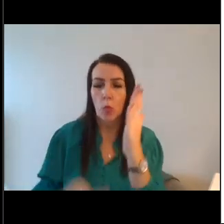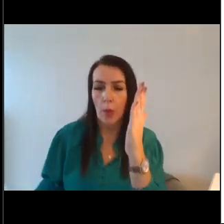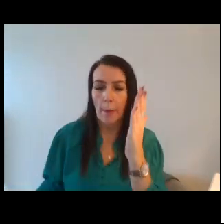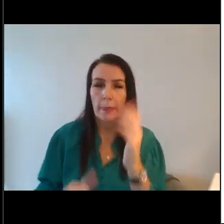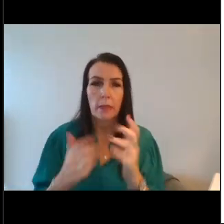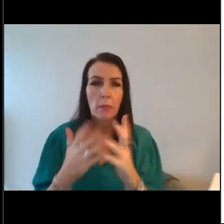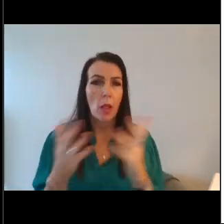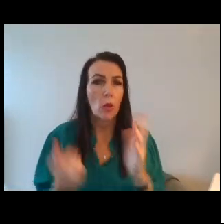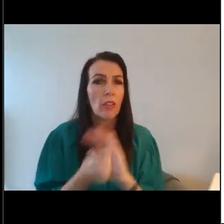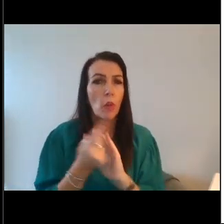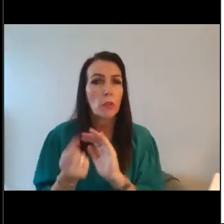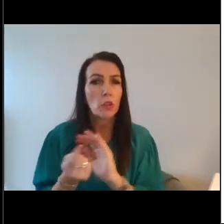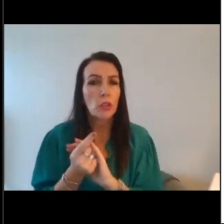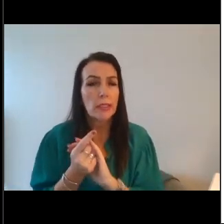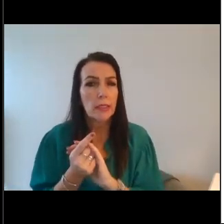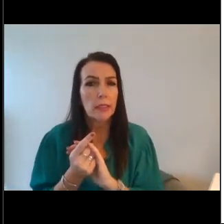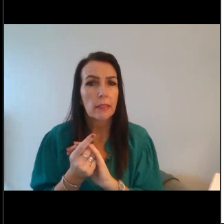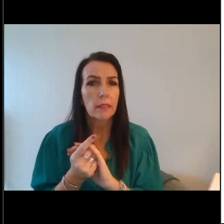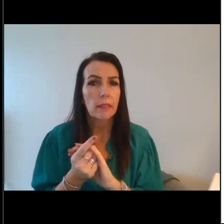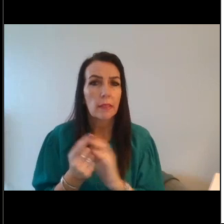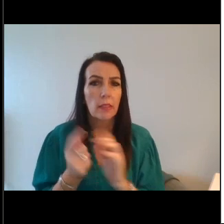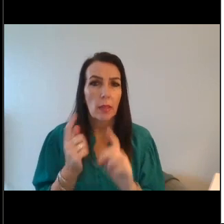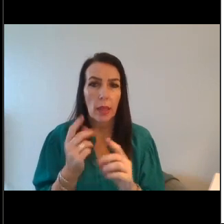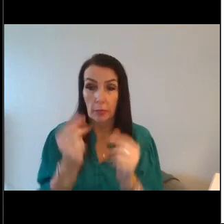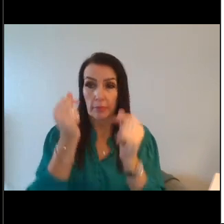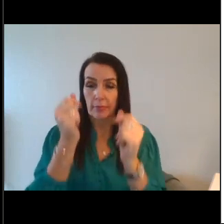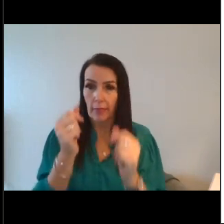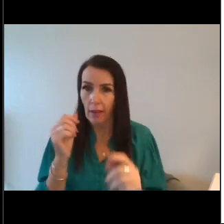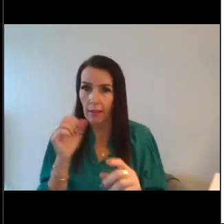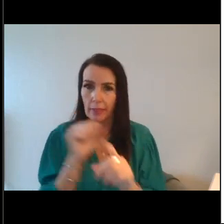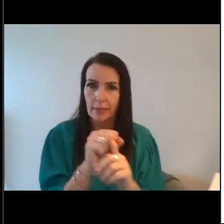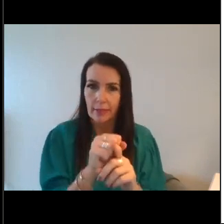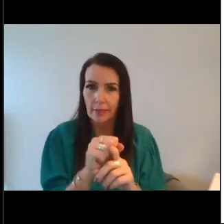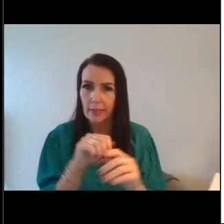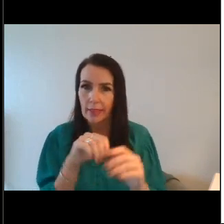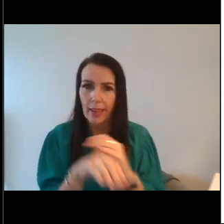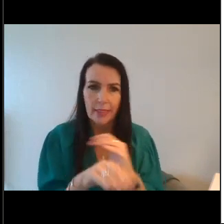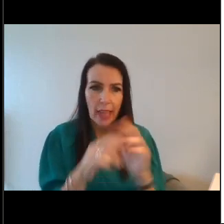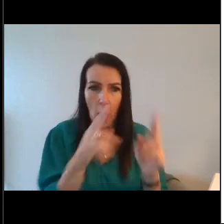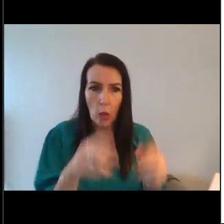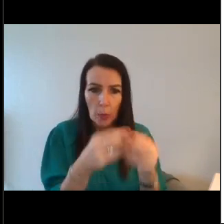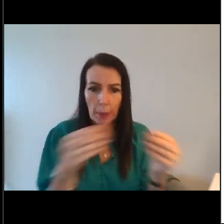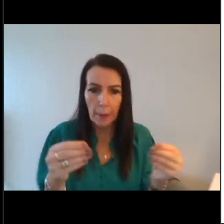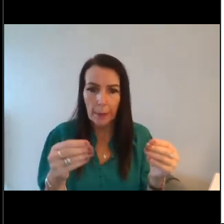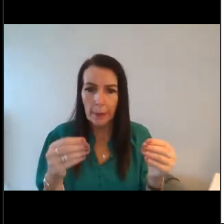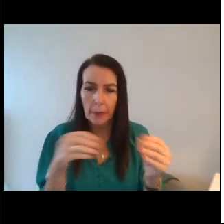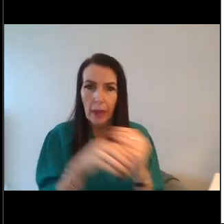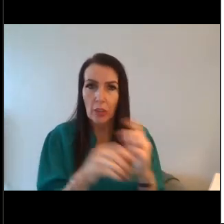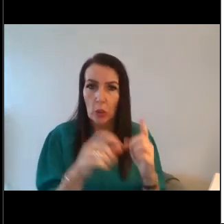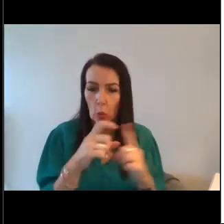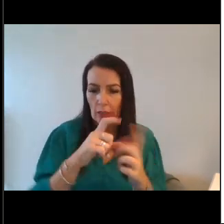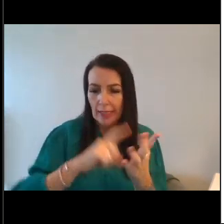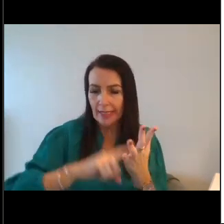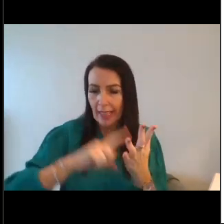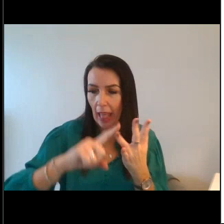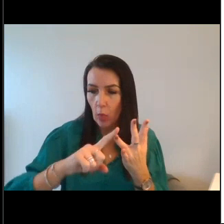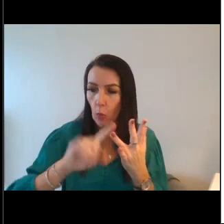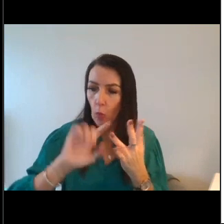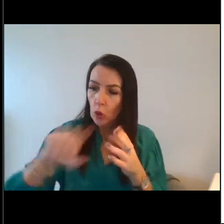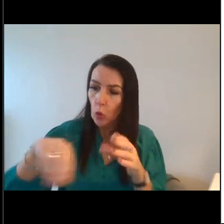for the sweet spot kind of moments of getting into voids, of having your own DLO, your own internal